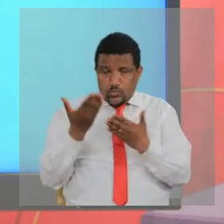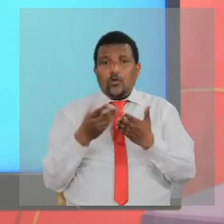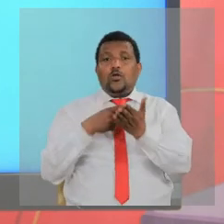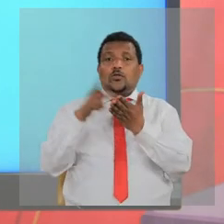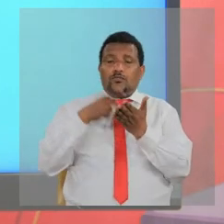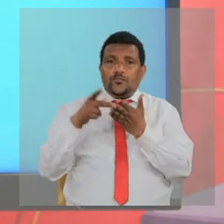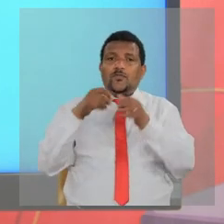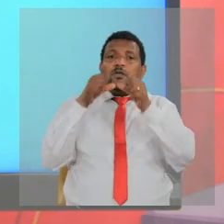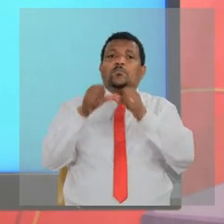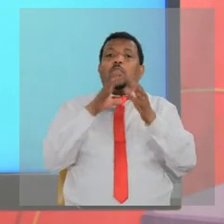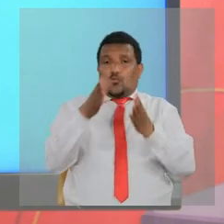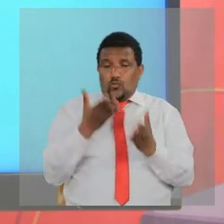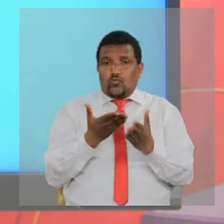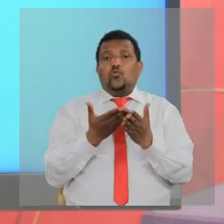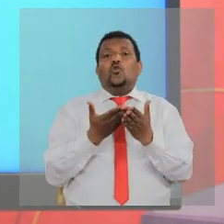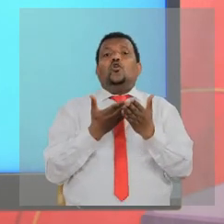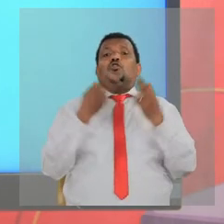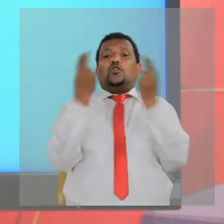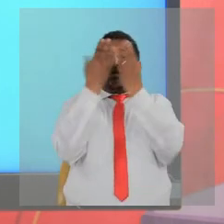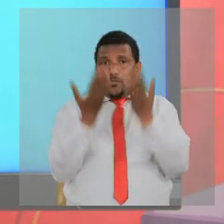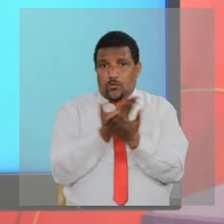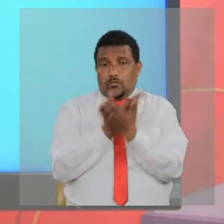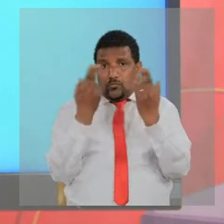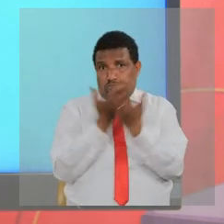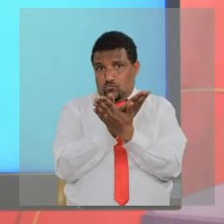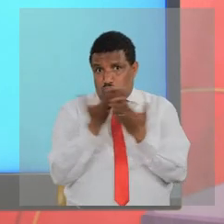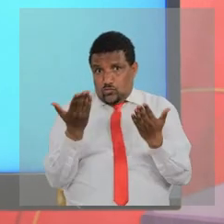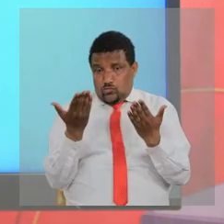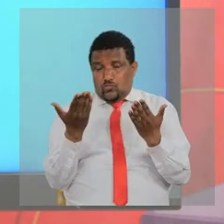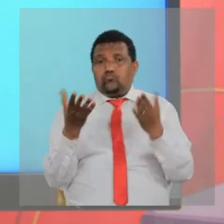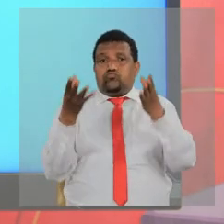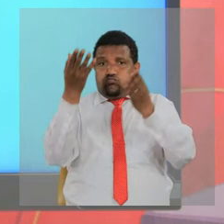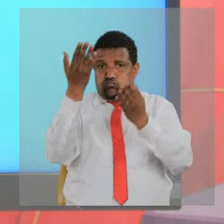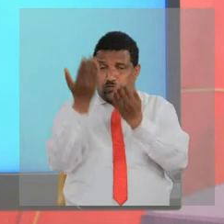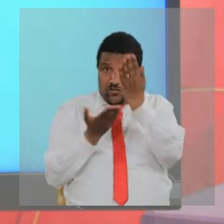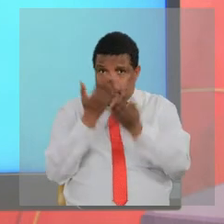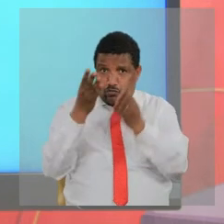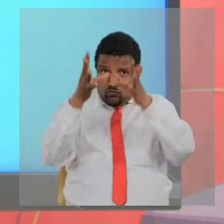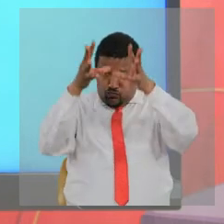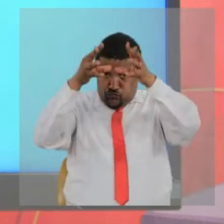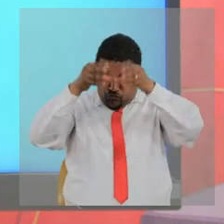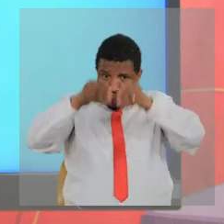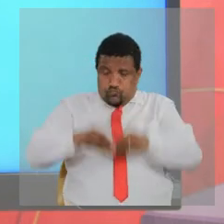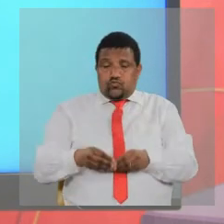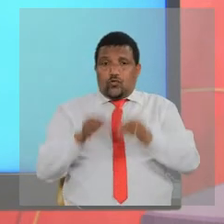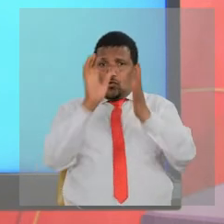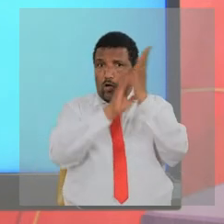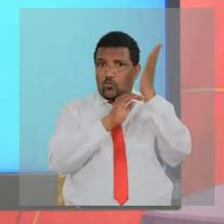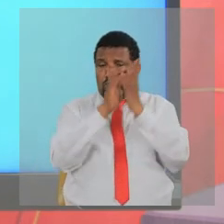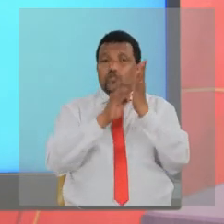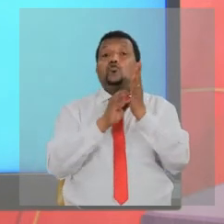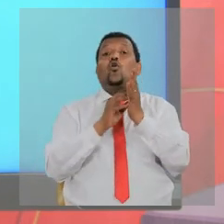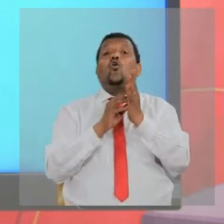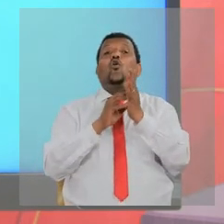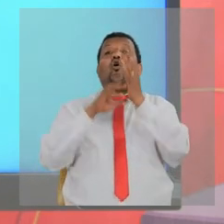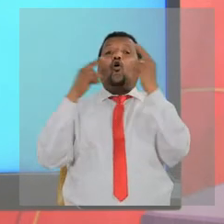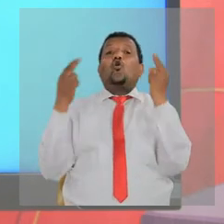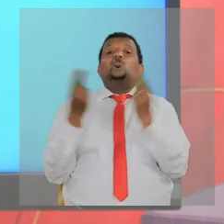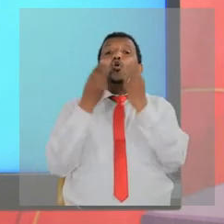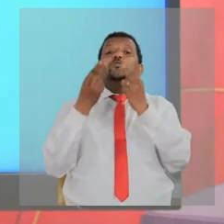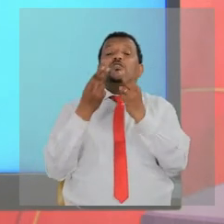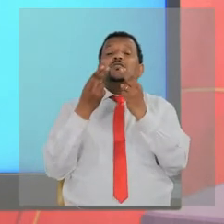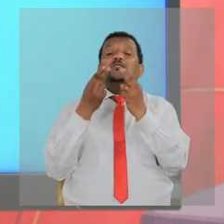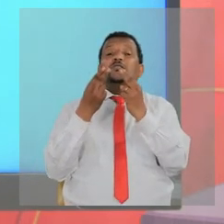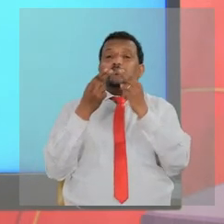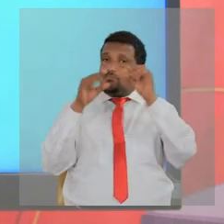made on non-durable consumer goods and services, then we can calculate the consumption expenditure. This is one component of measuring